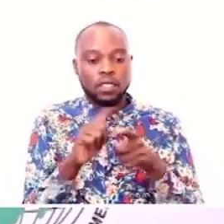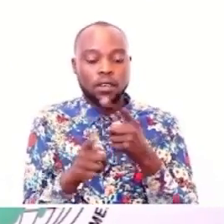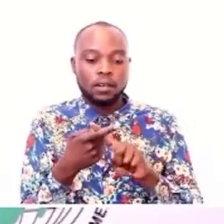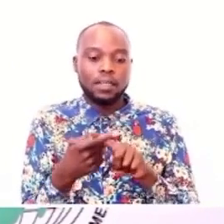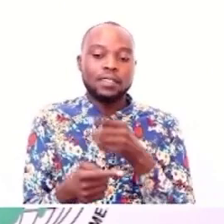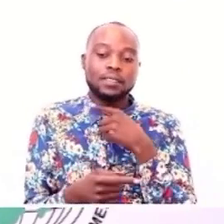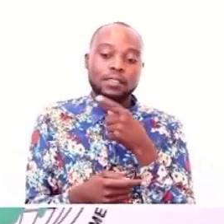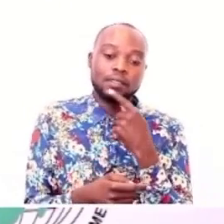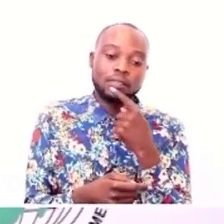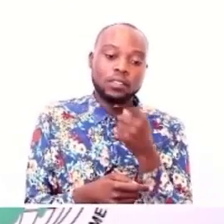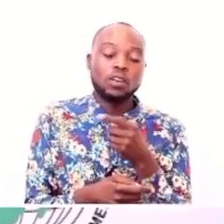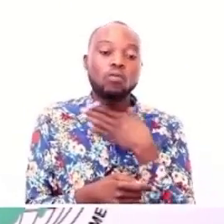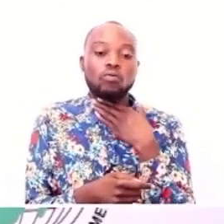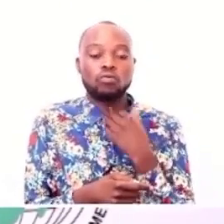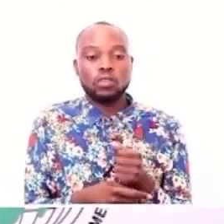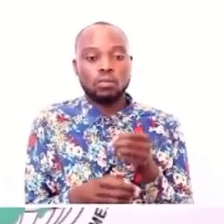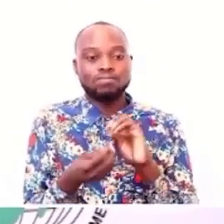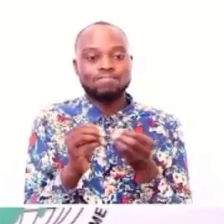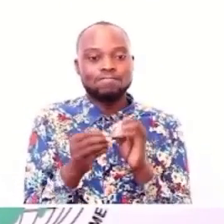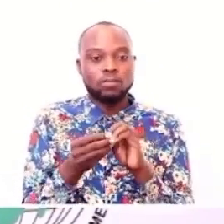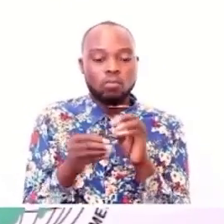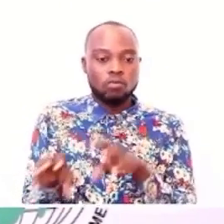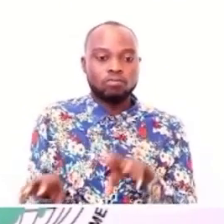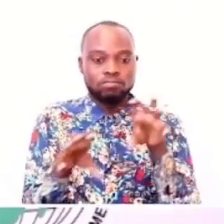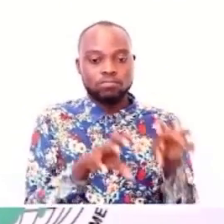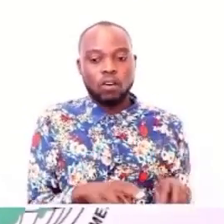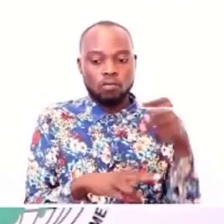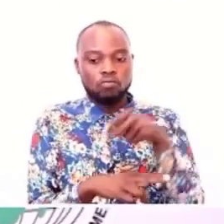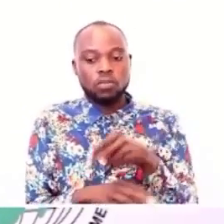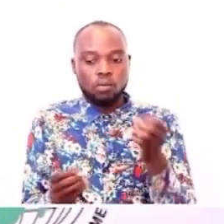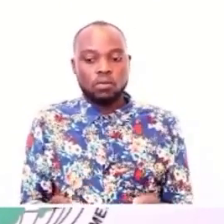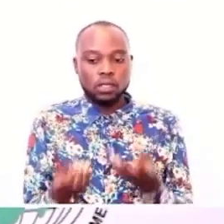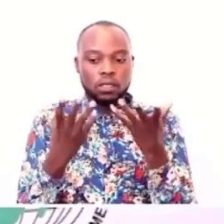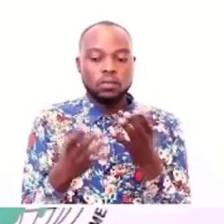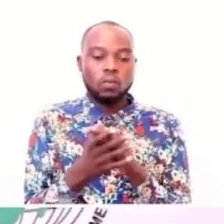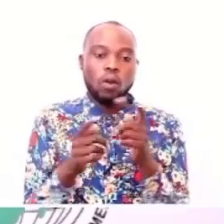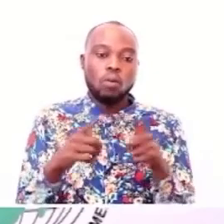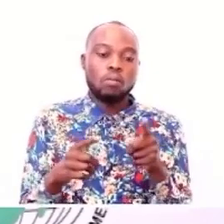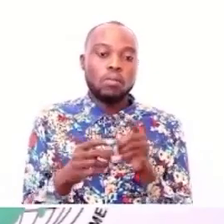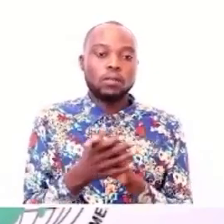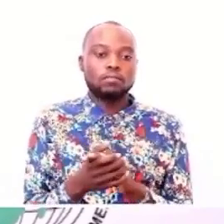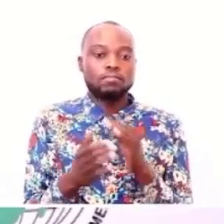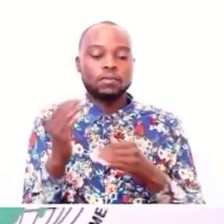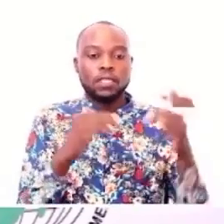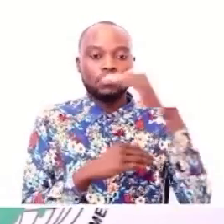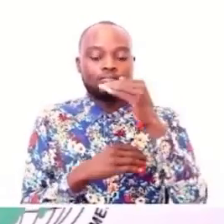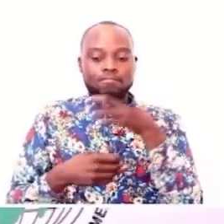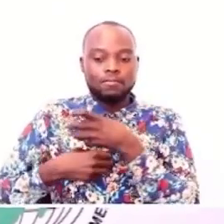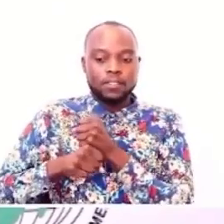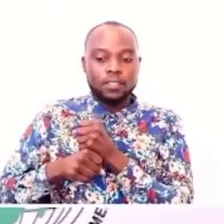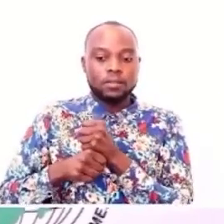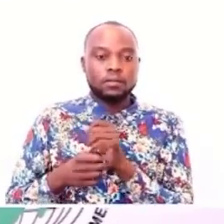a reduction in total movement away from fossil fuel production, but he also highlighted the just